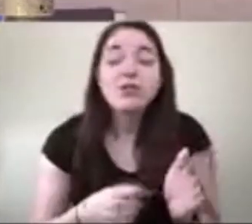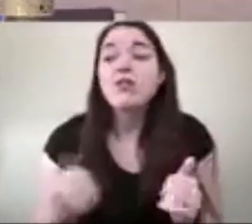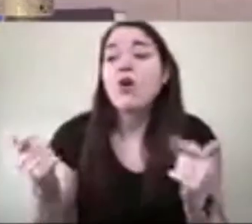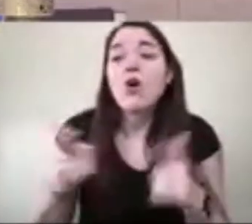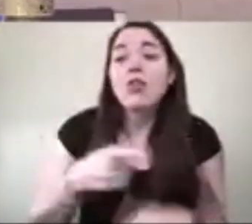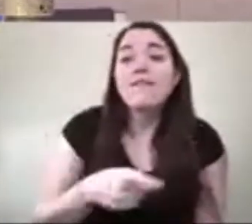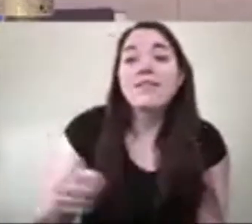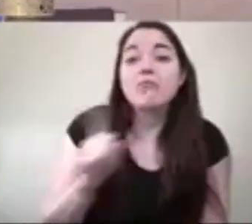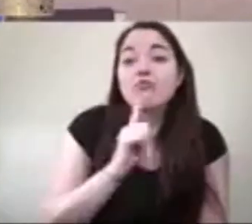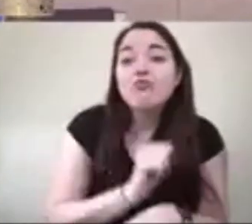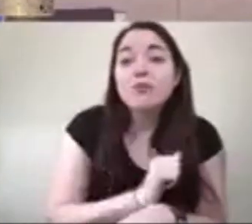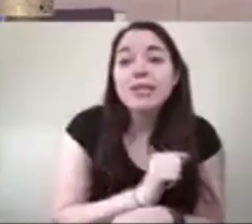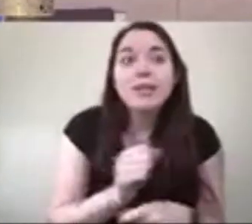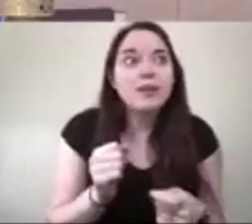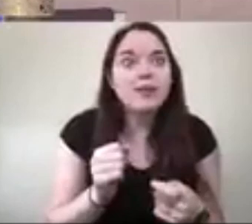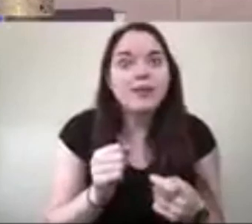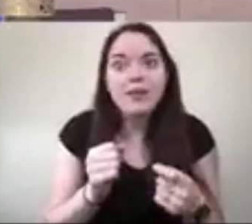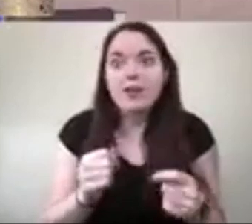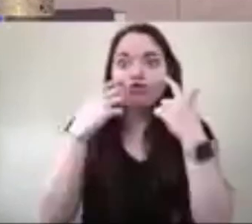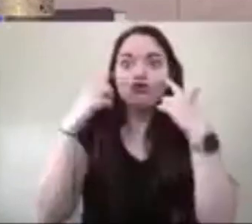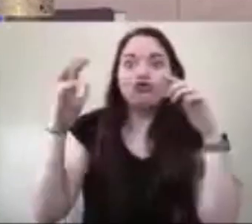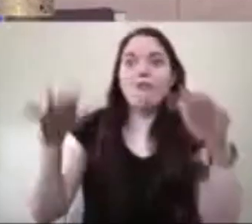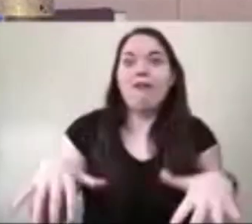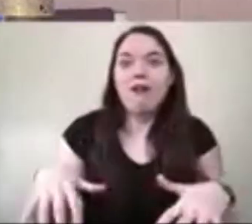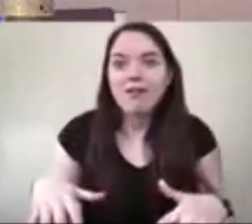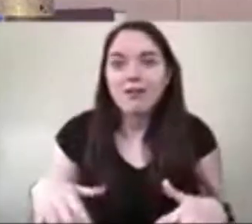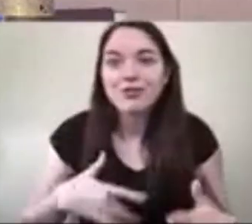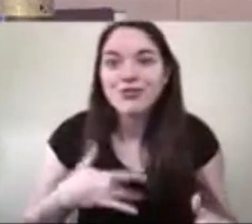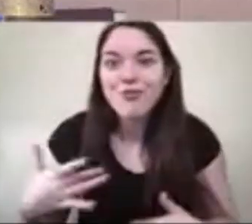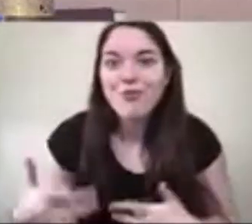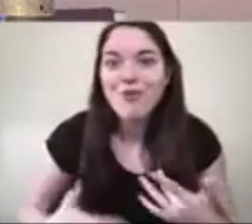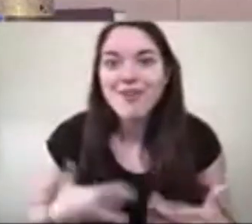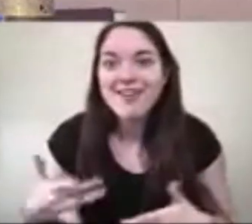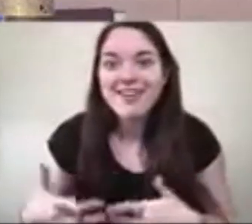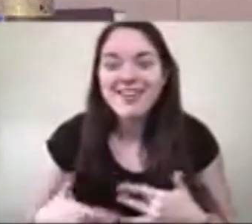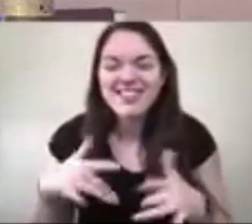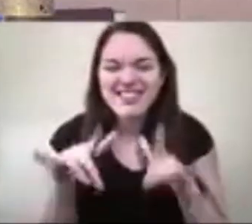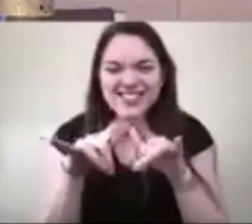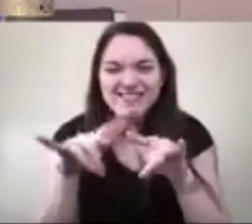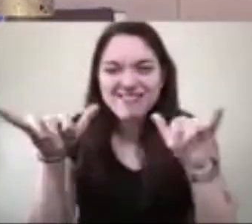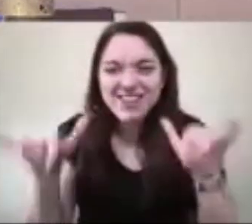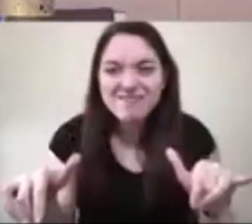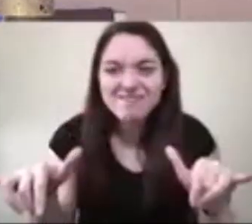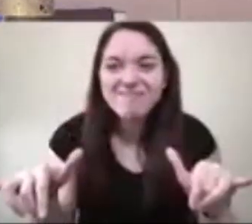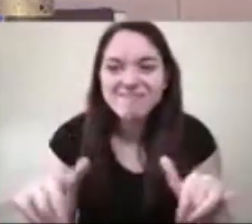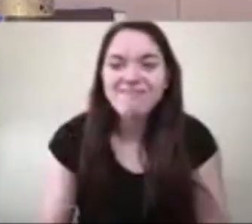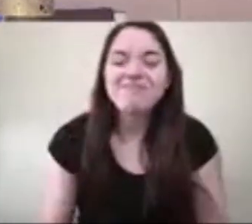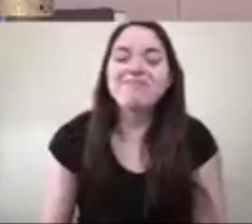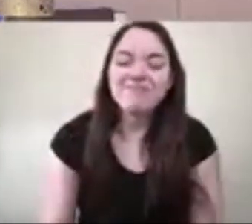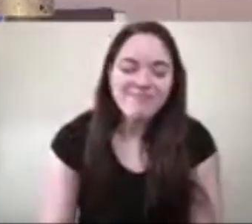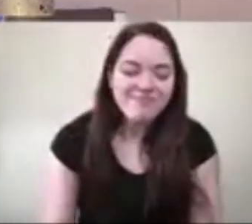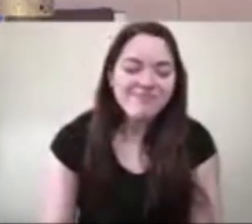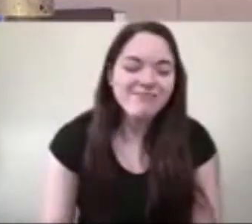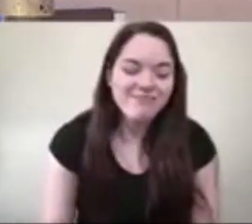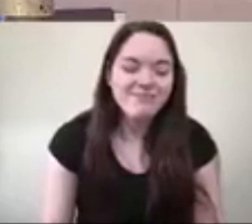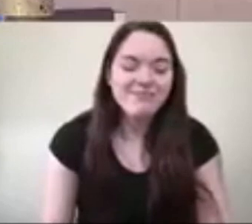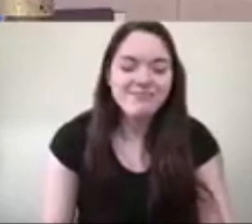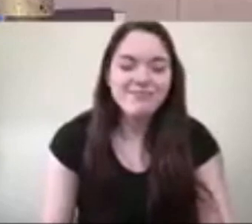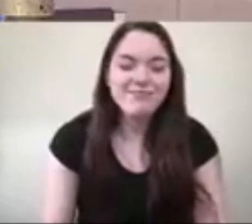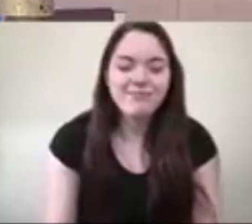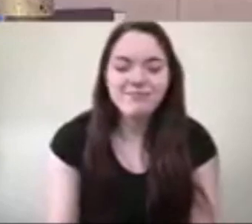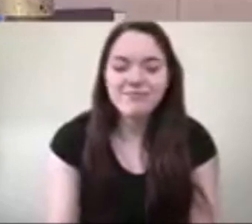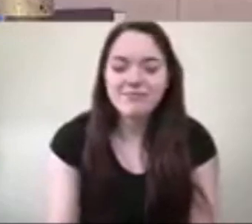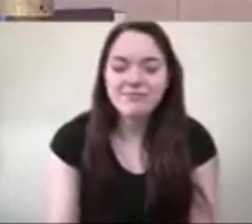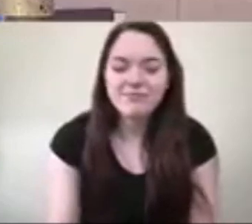also in amazement. Disbelief and amazement alongside each other. And then Jesus asked them